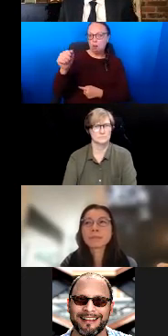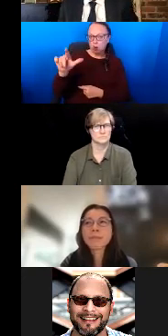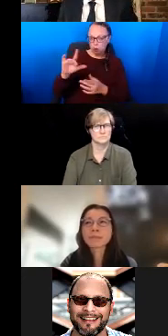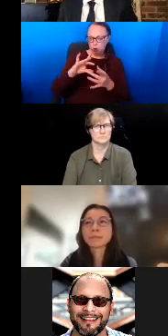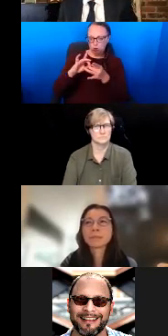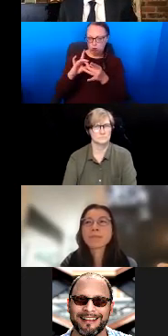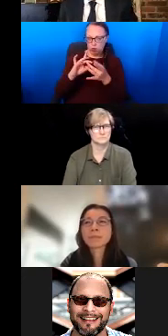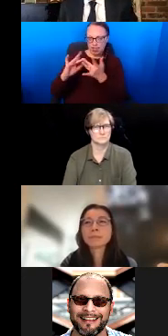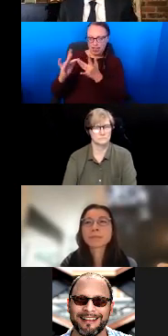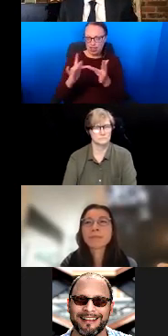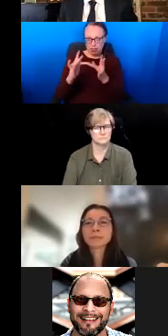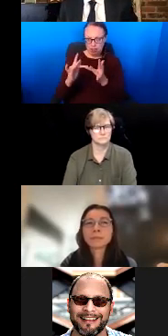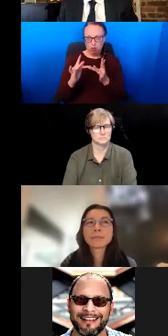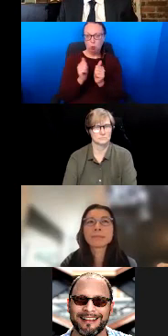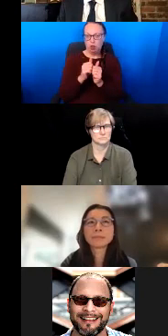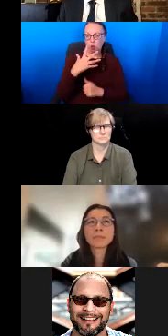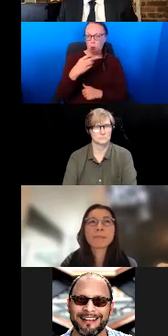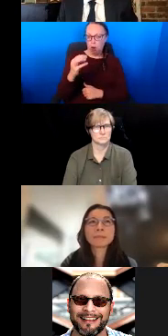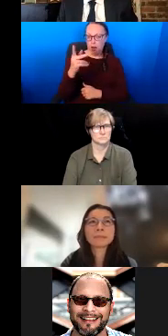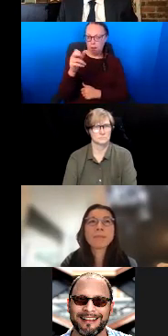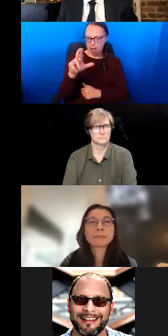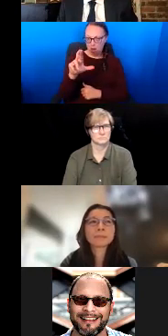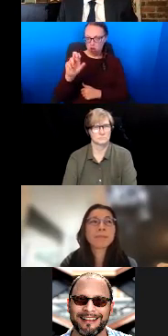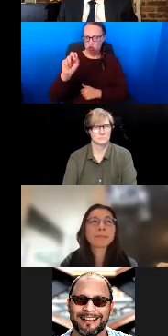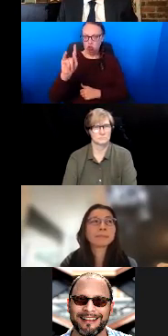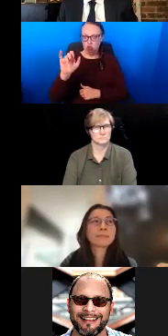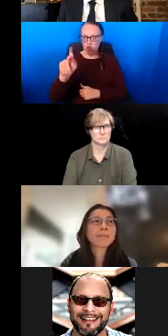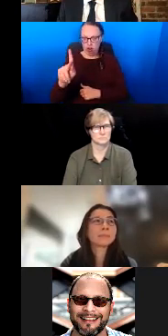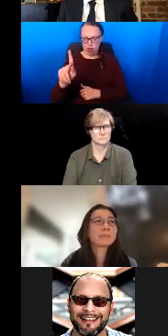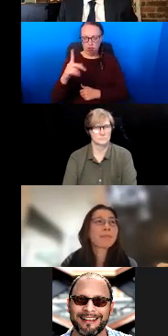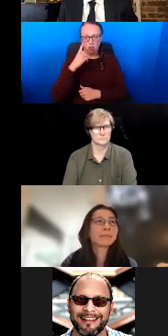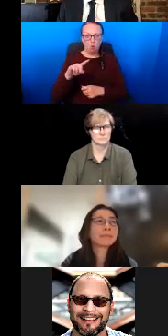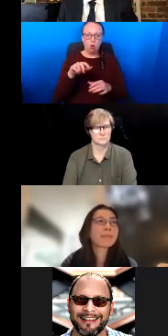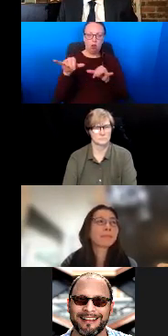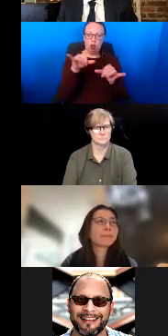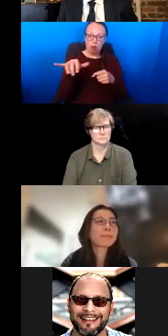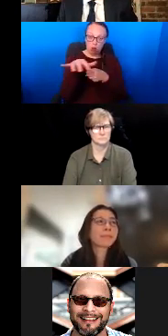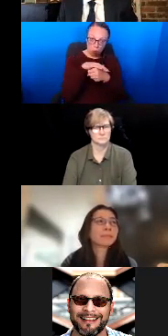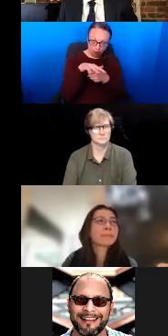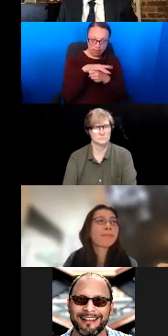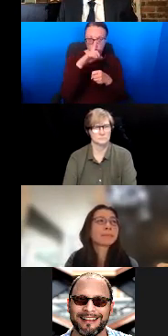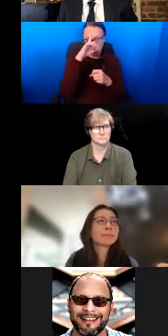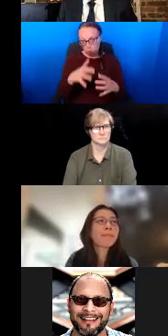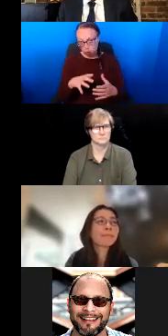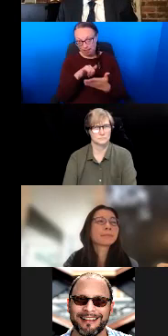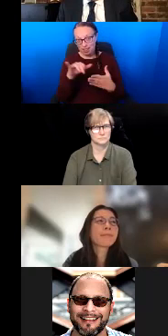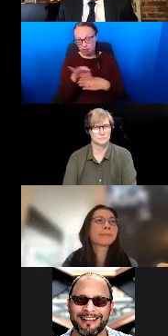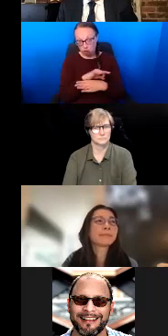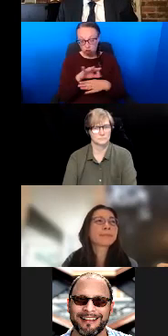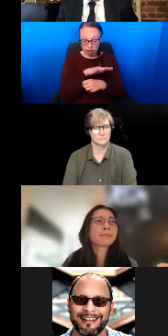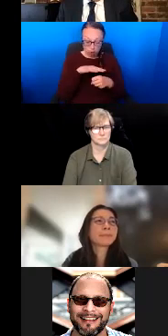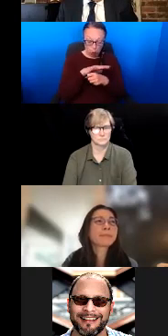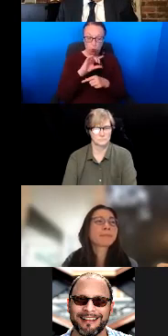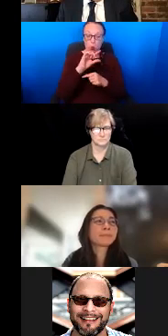by white matter tracts, under the basic idea that cognitive localization in the brain is a function of local and global connectivity. And